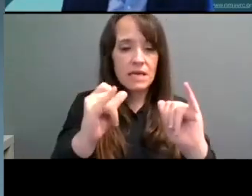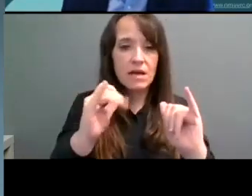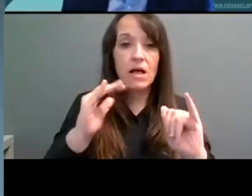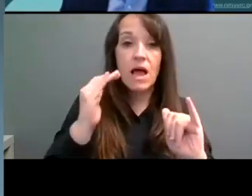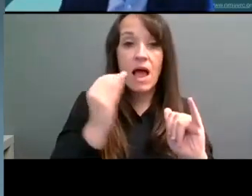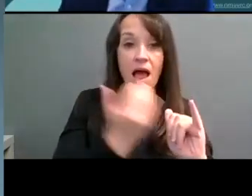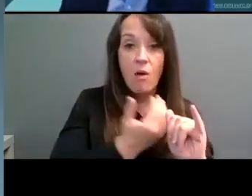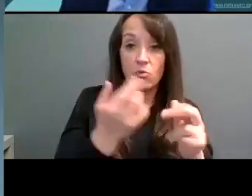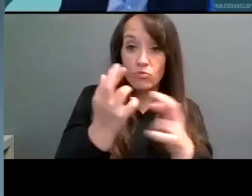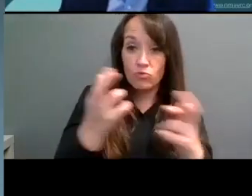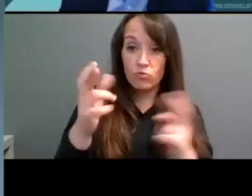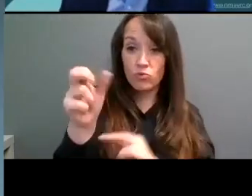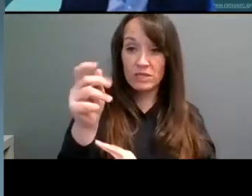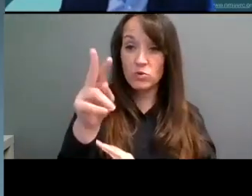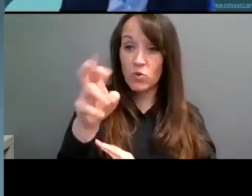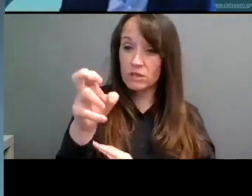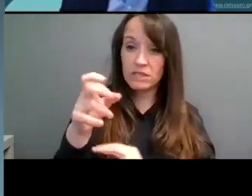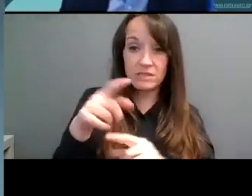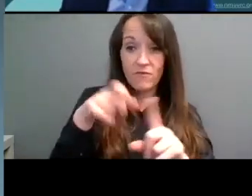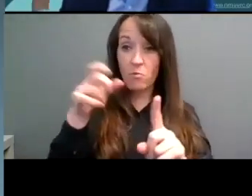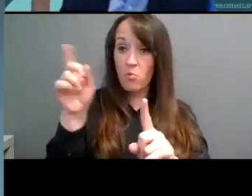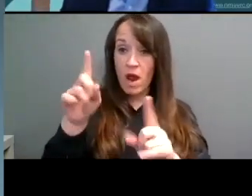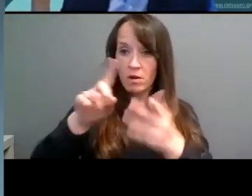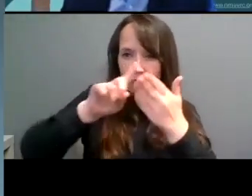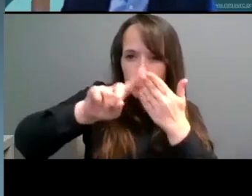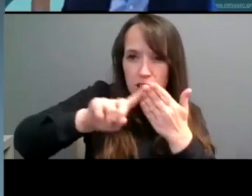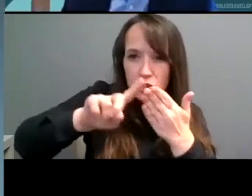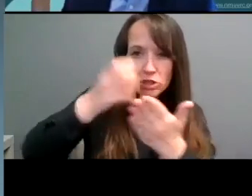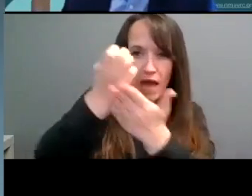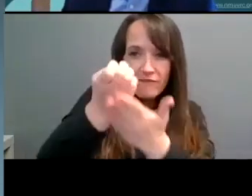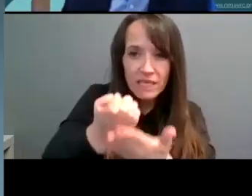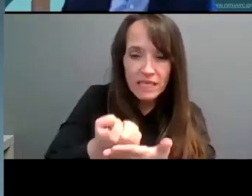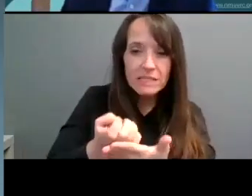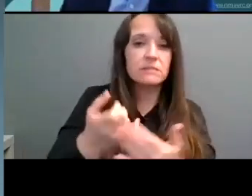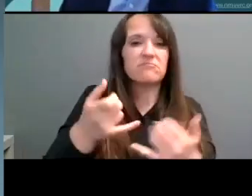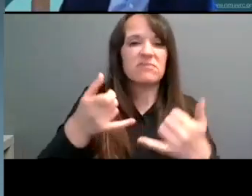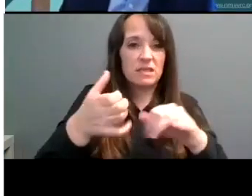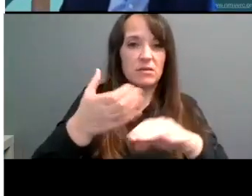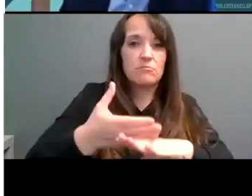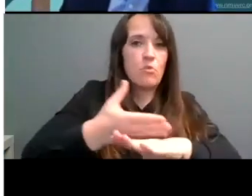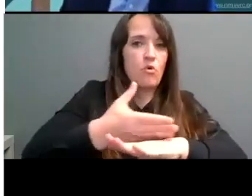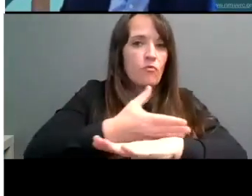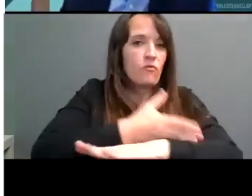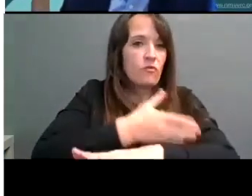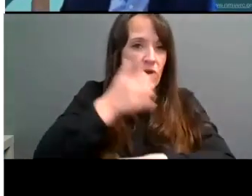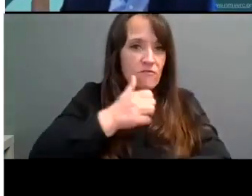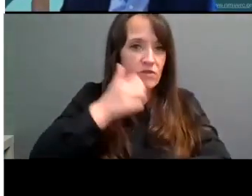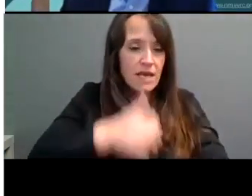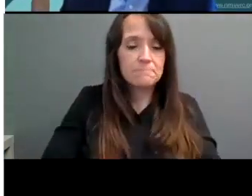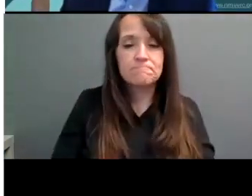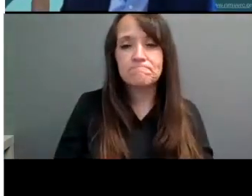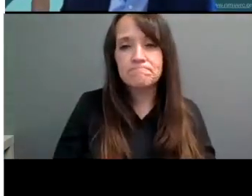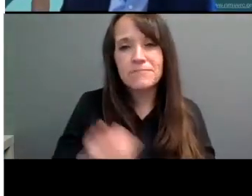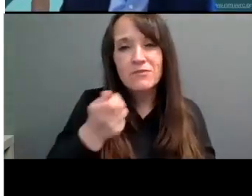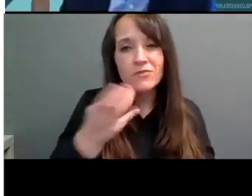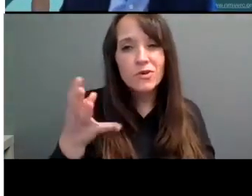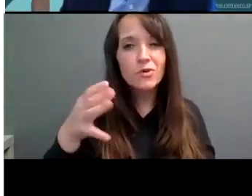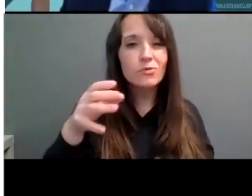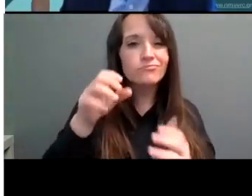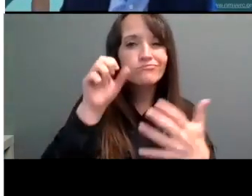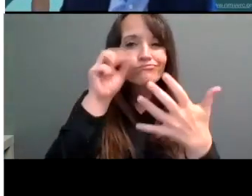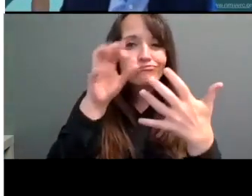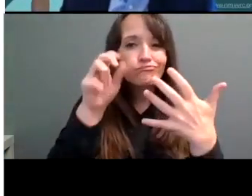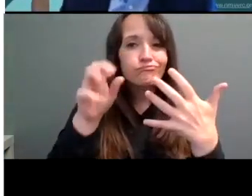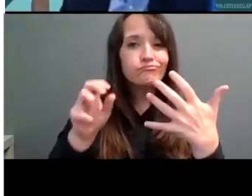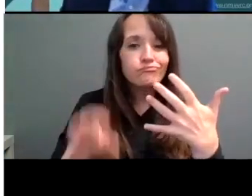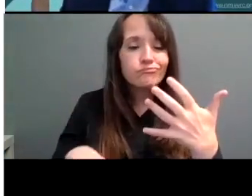resources remain, and we are making them even better every day. Just a couple of housekeeping notes. So this